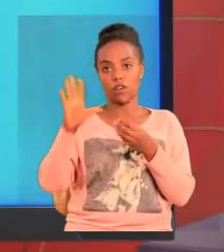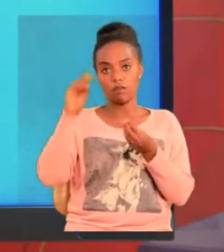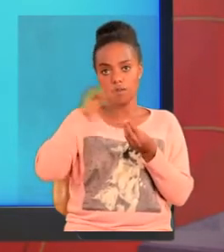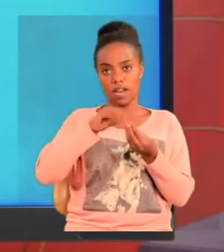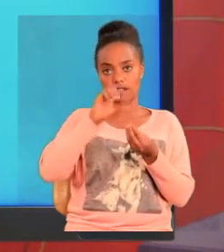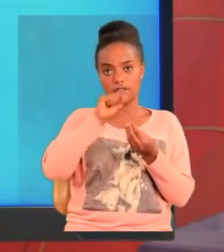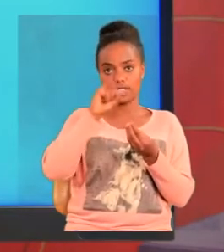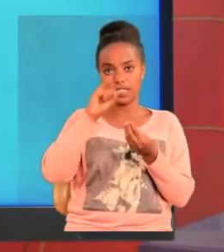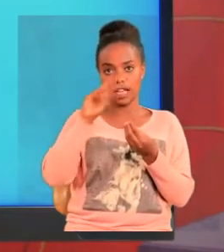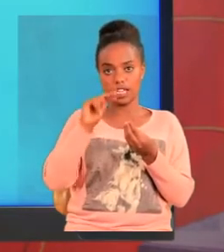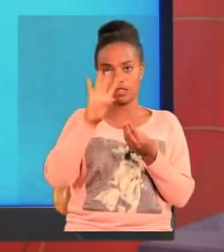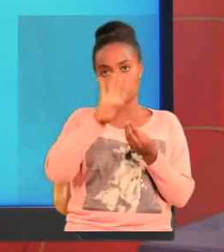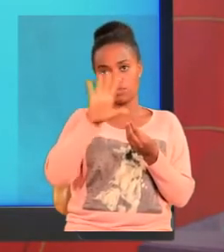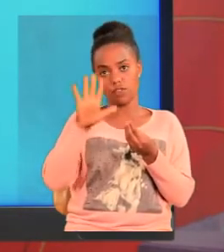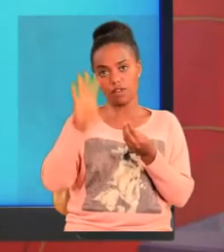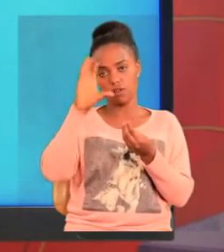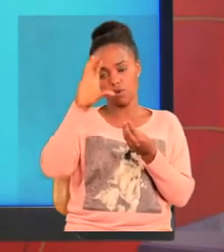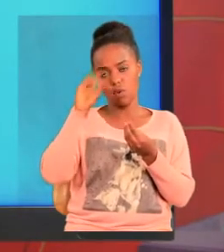sine 45 cos 30.